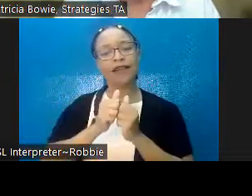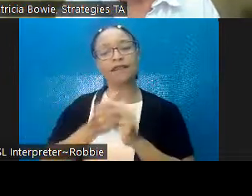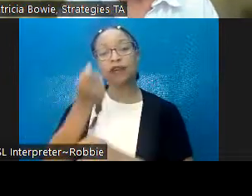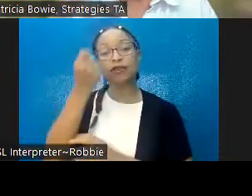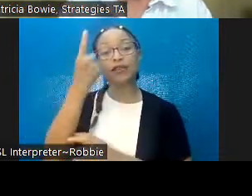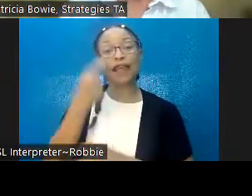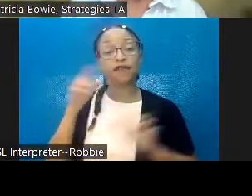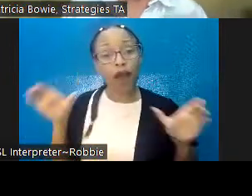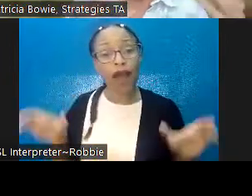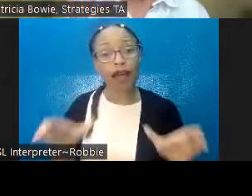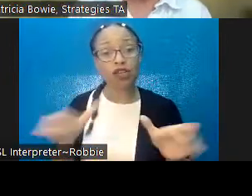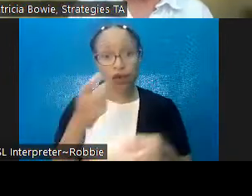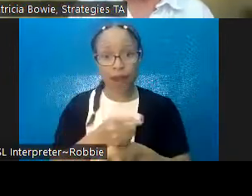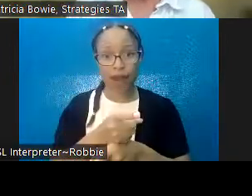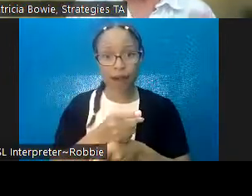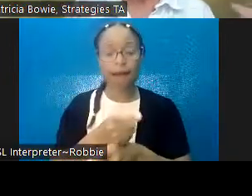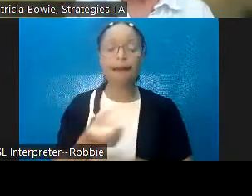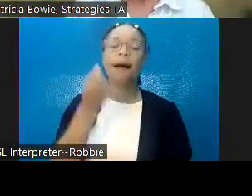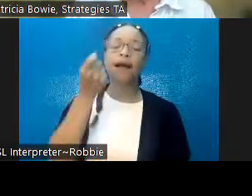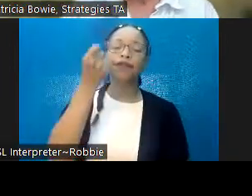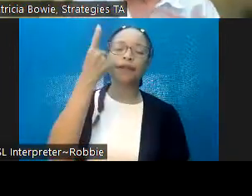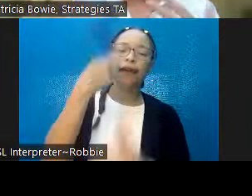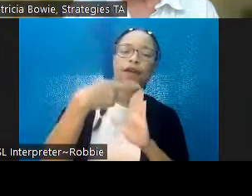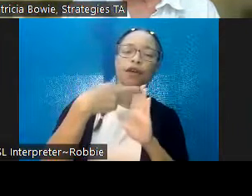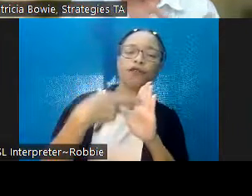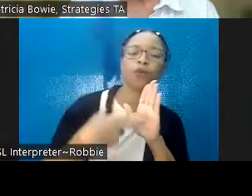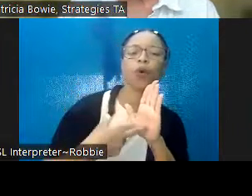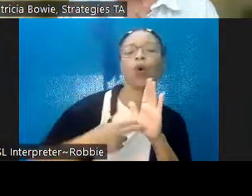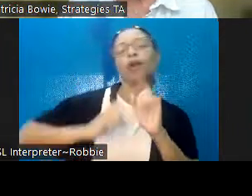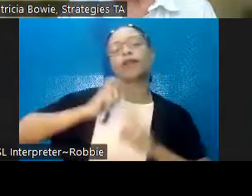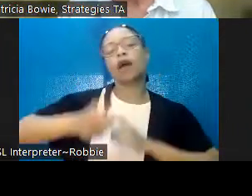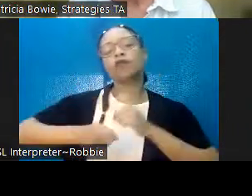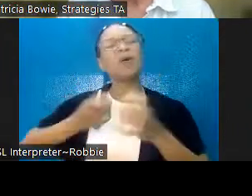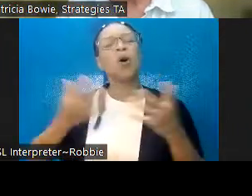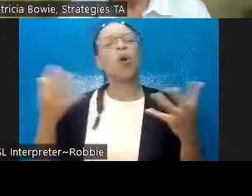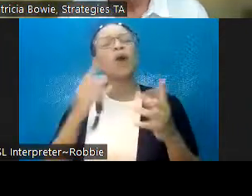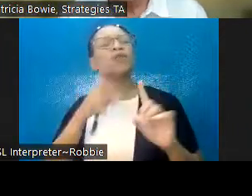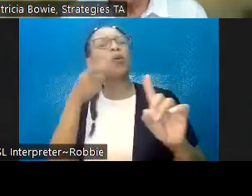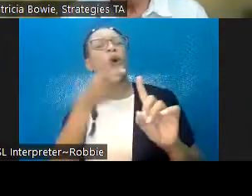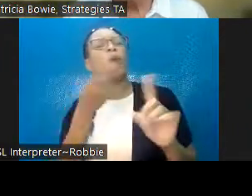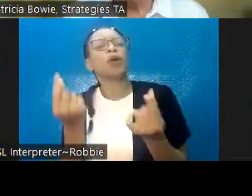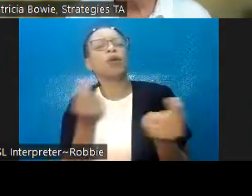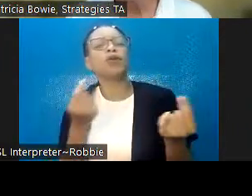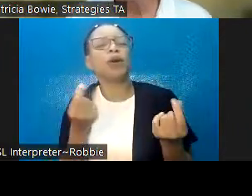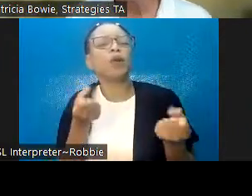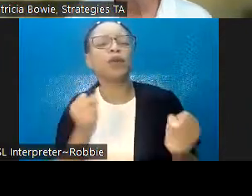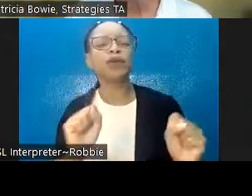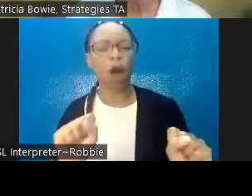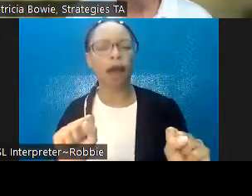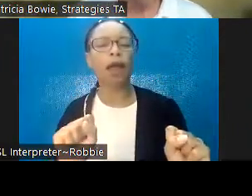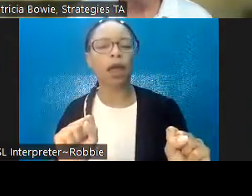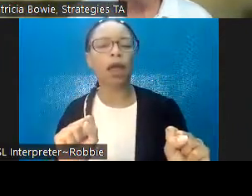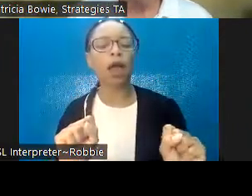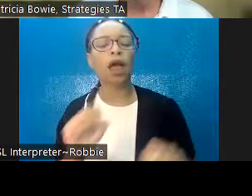action, right? Understanding of roles, contributions, what are we trying to achieve together? So that's just what